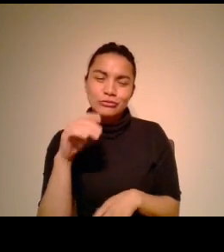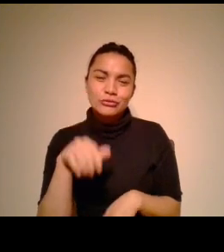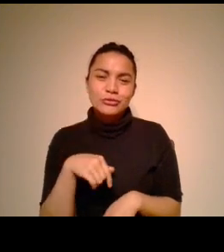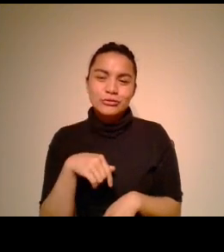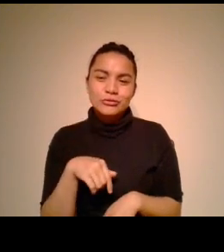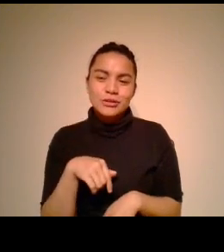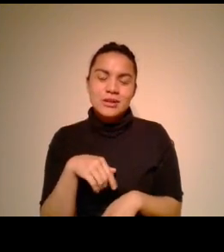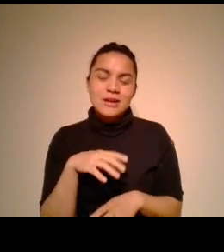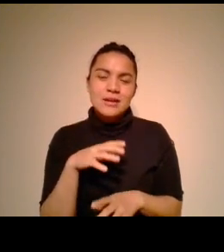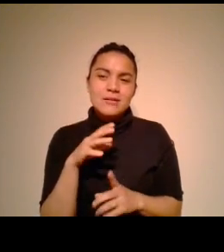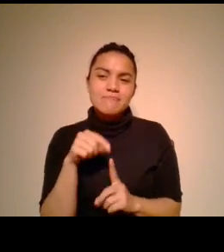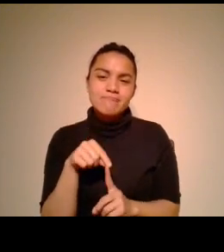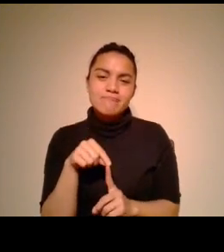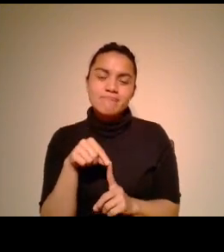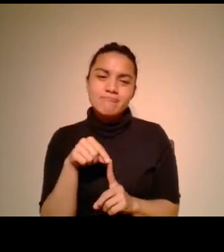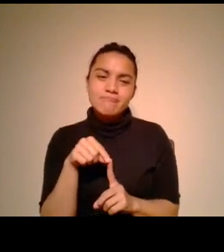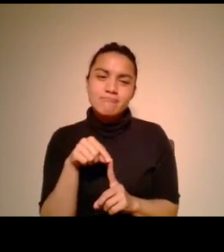of,